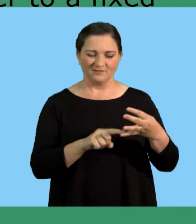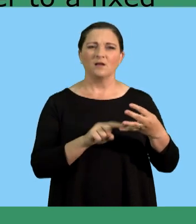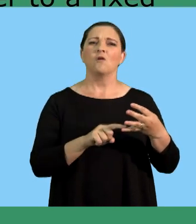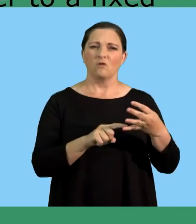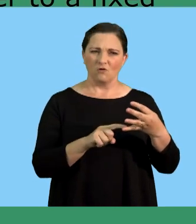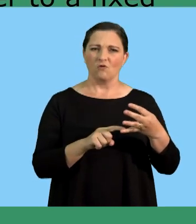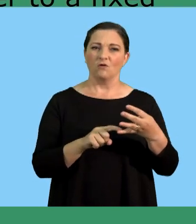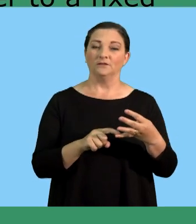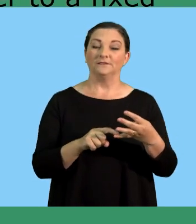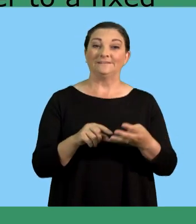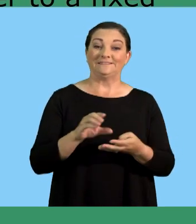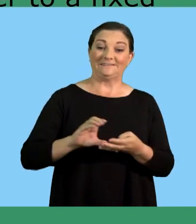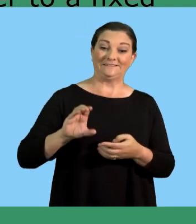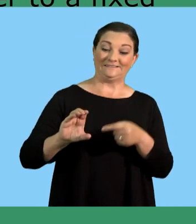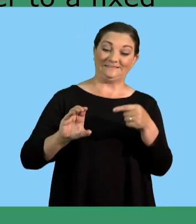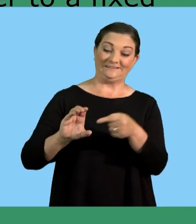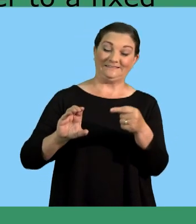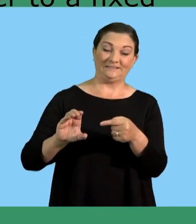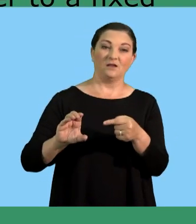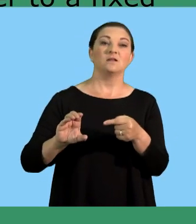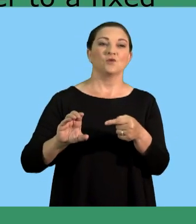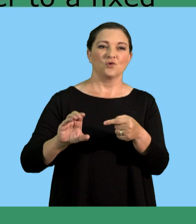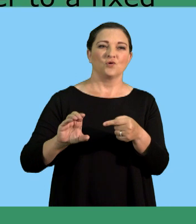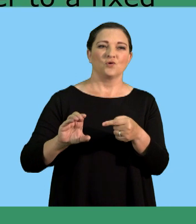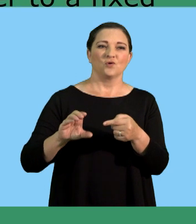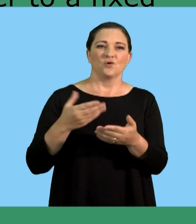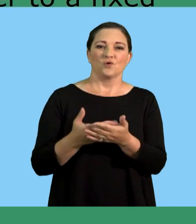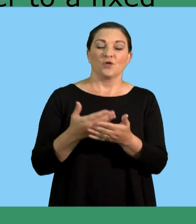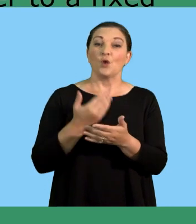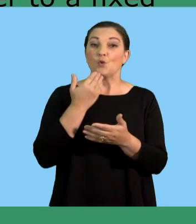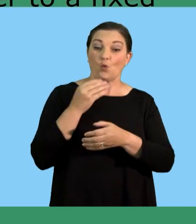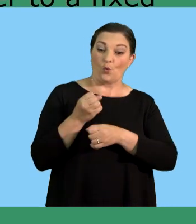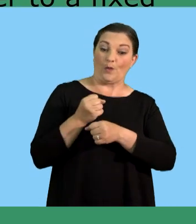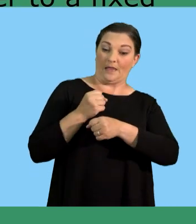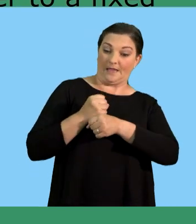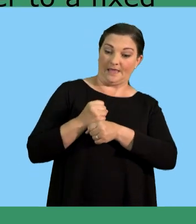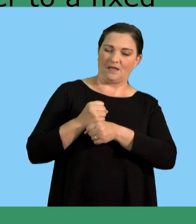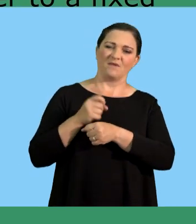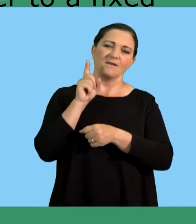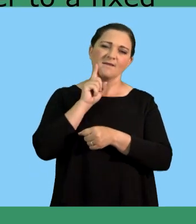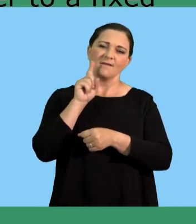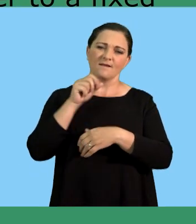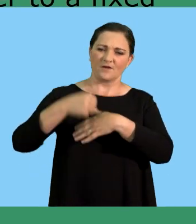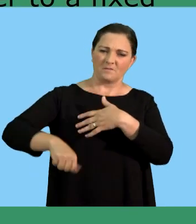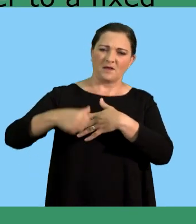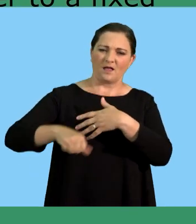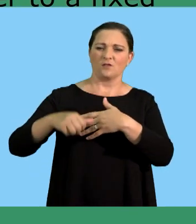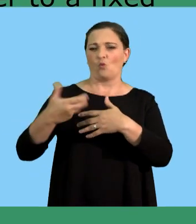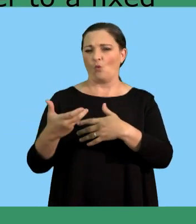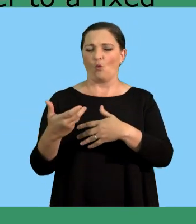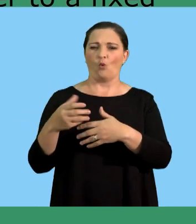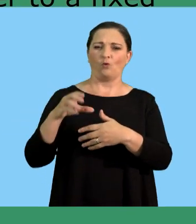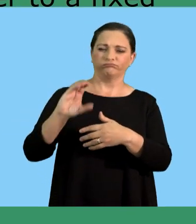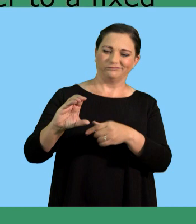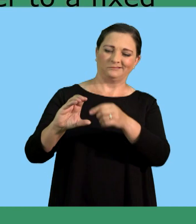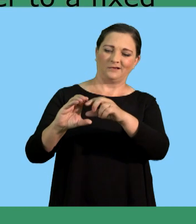are entitled, or refers to shares that entitle the holder to a fixed dividend or payment